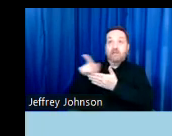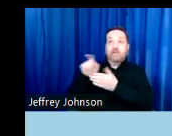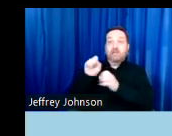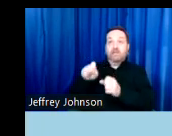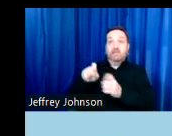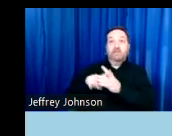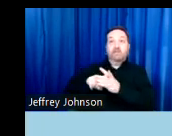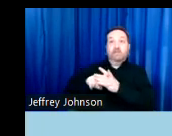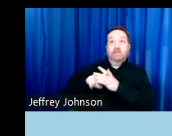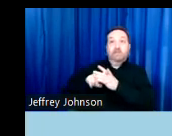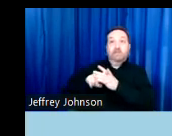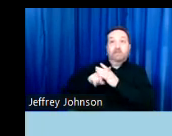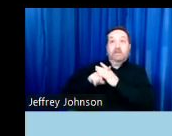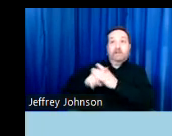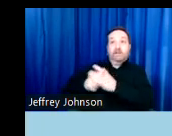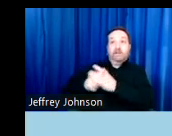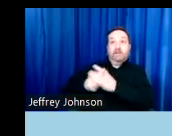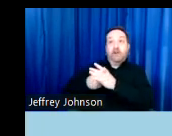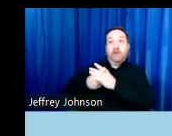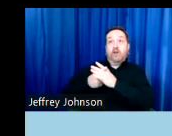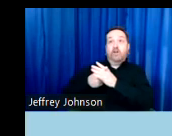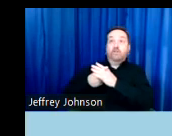start